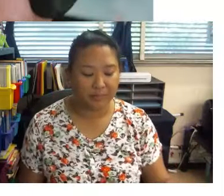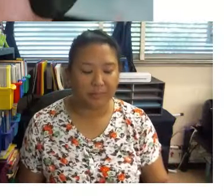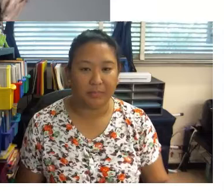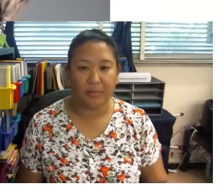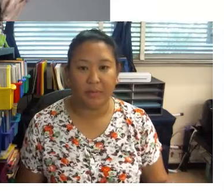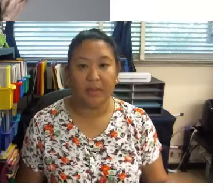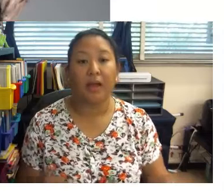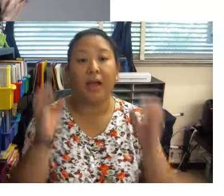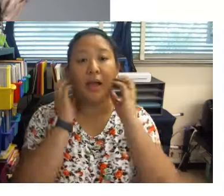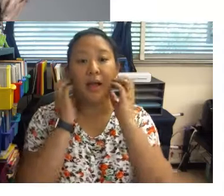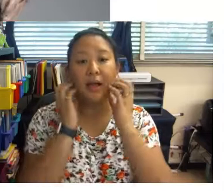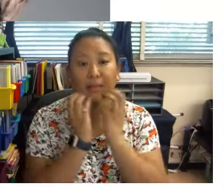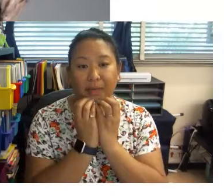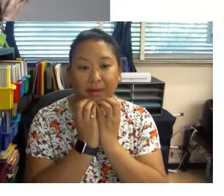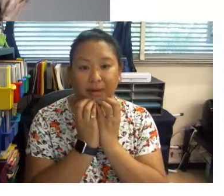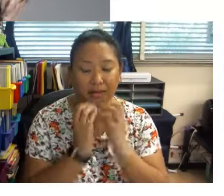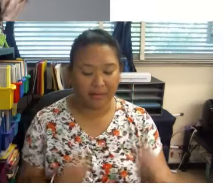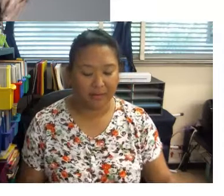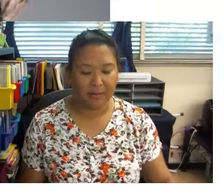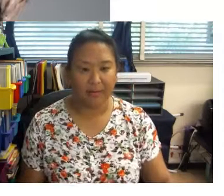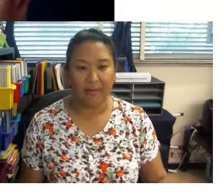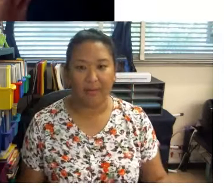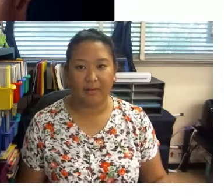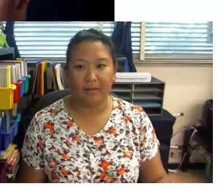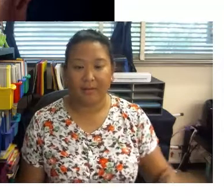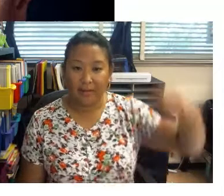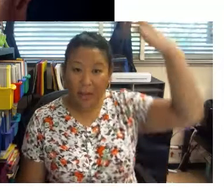mustache, a beard,